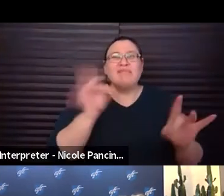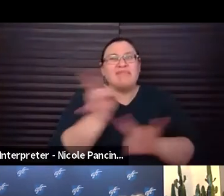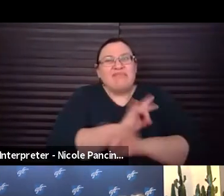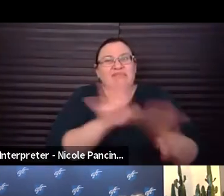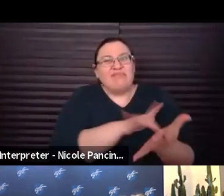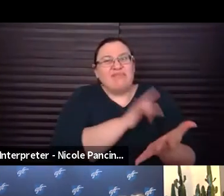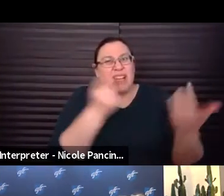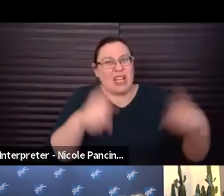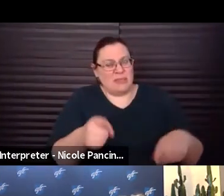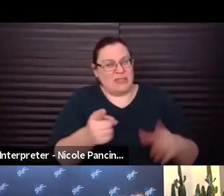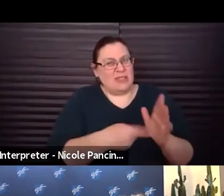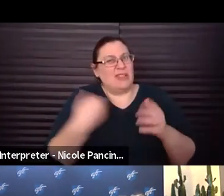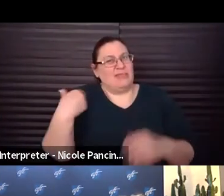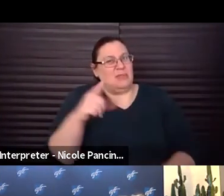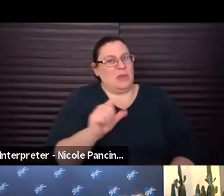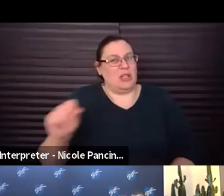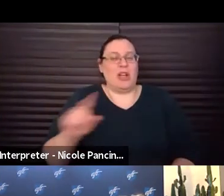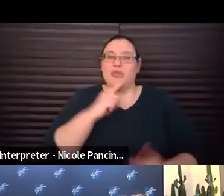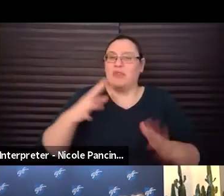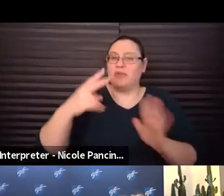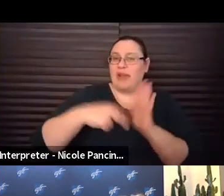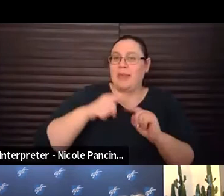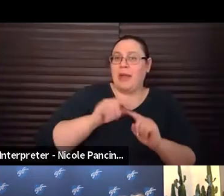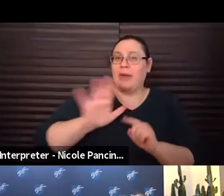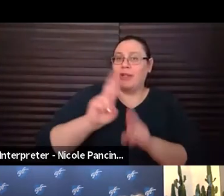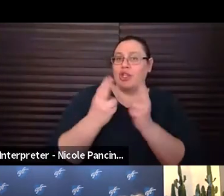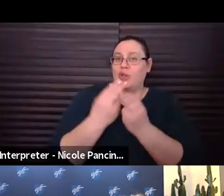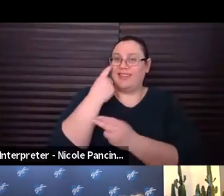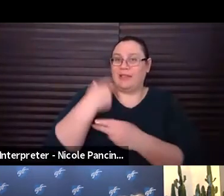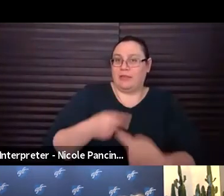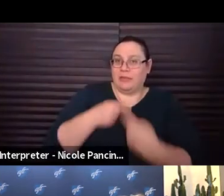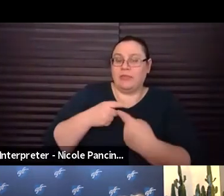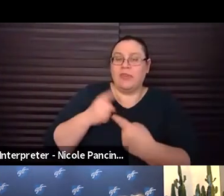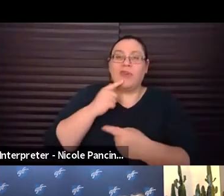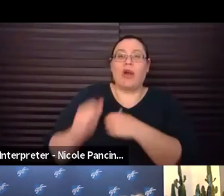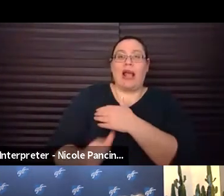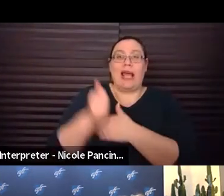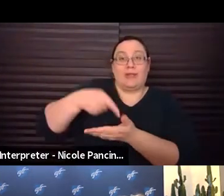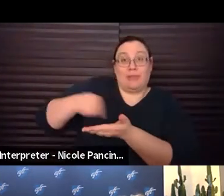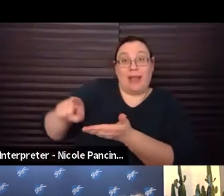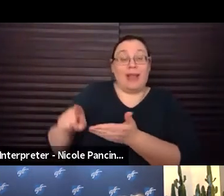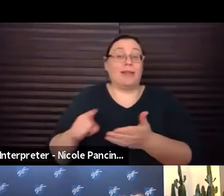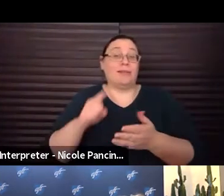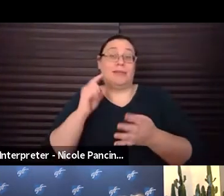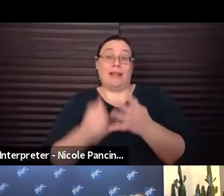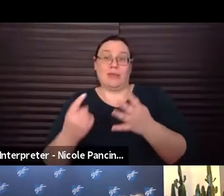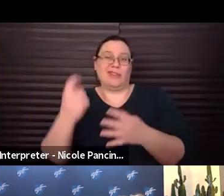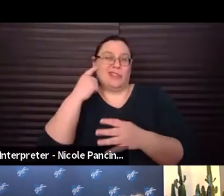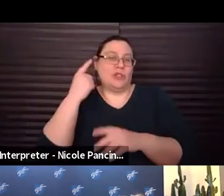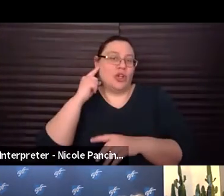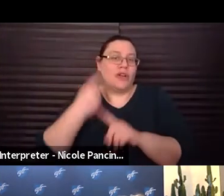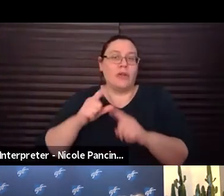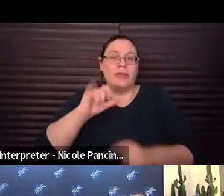in 2020. And I'm sure you've been reading about his union's latest battles for hazard pay. And last but not least, you just heard from Liz Shuler.